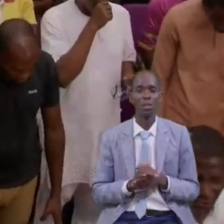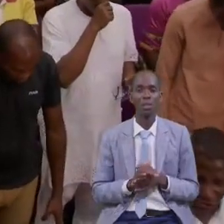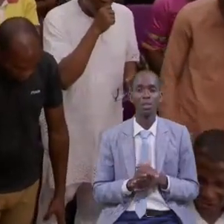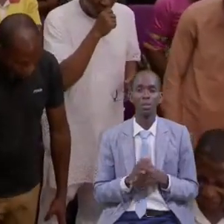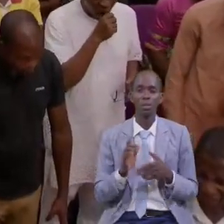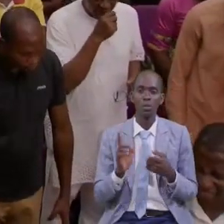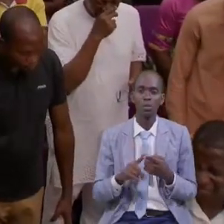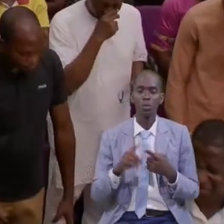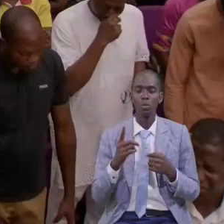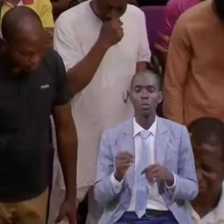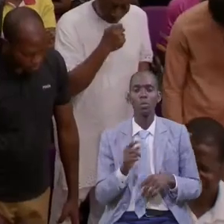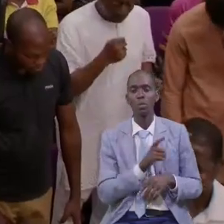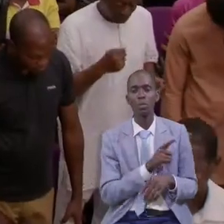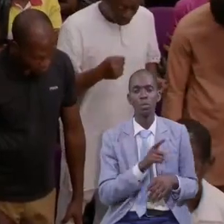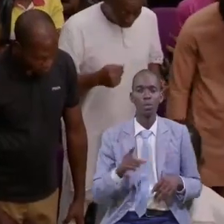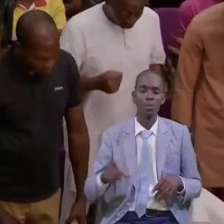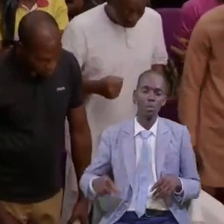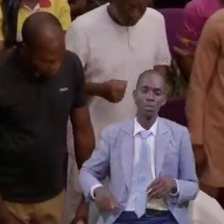to the Lord